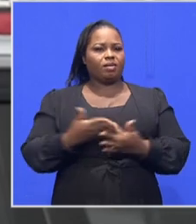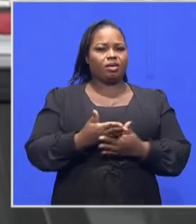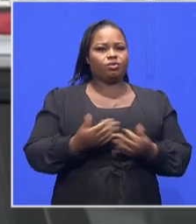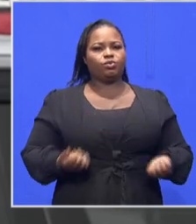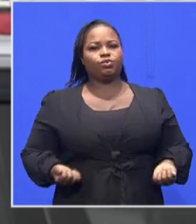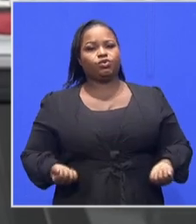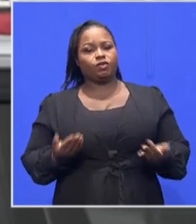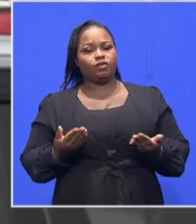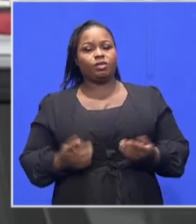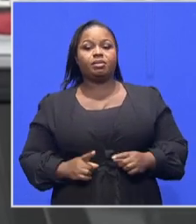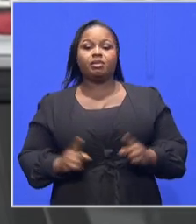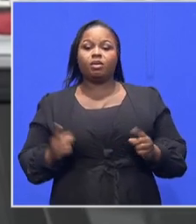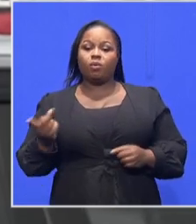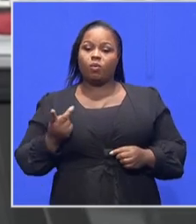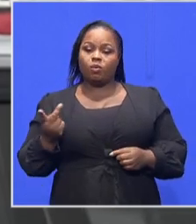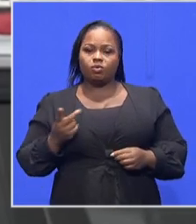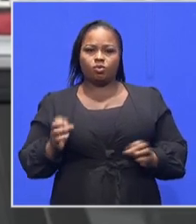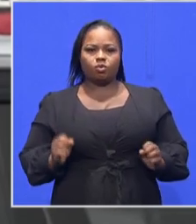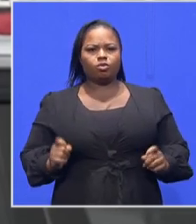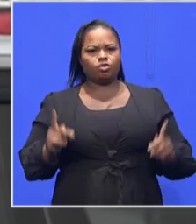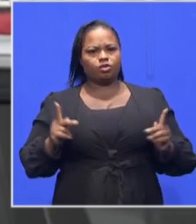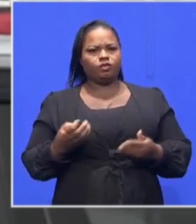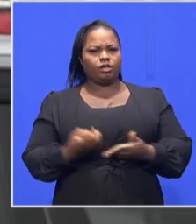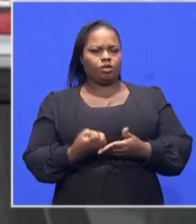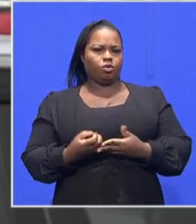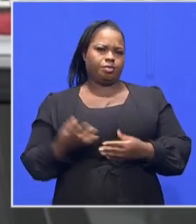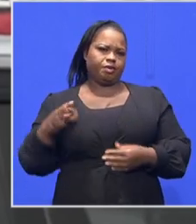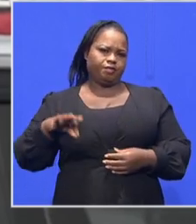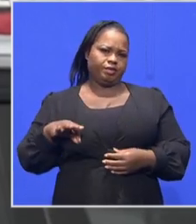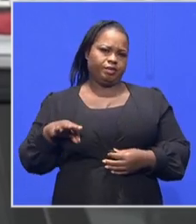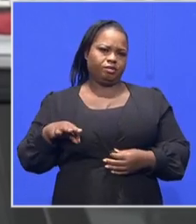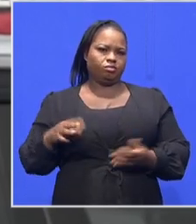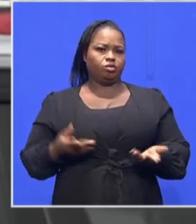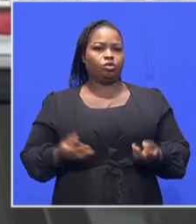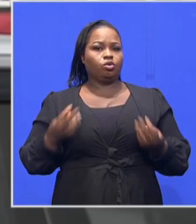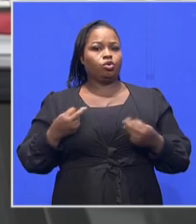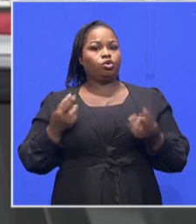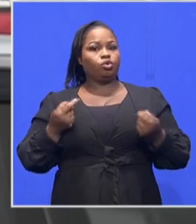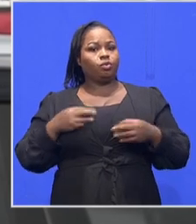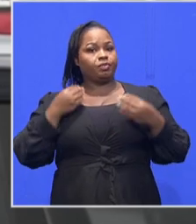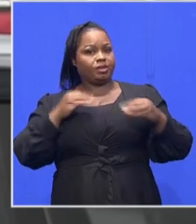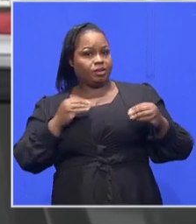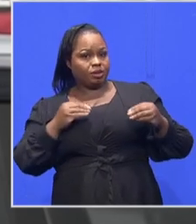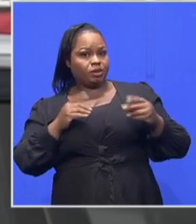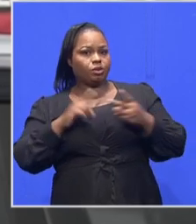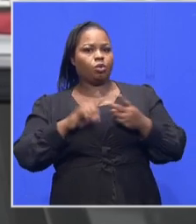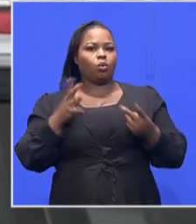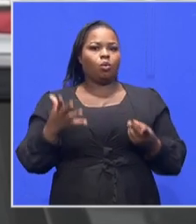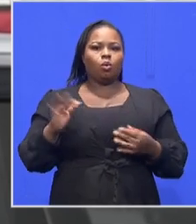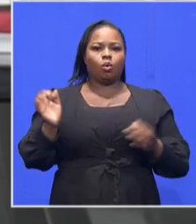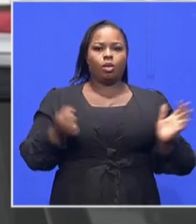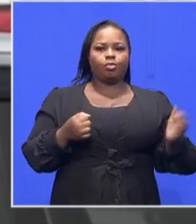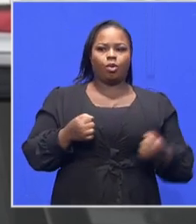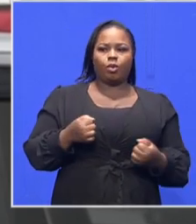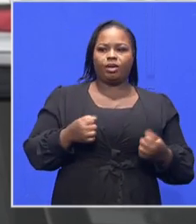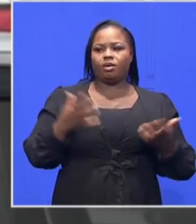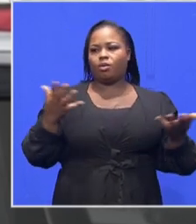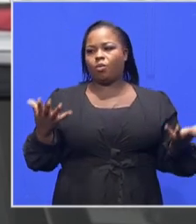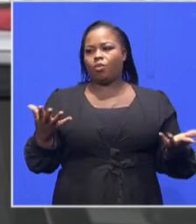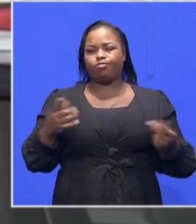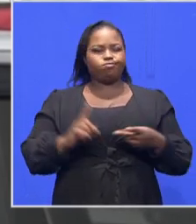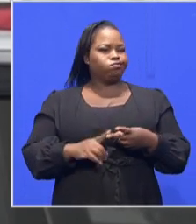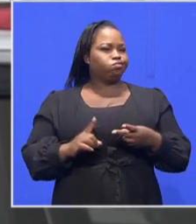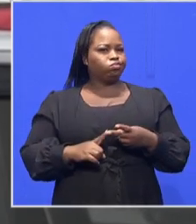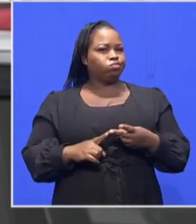most importantly to opportunities of economic benefit, either through new businesses, either by being employed, either then by having